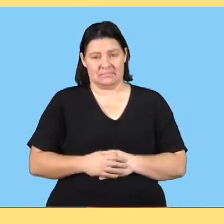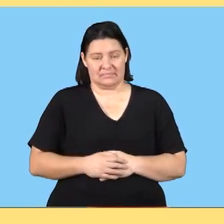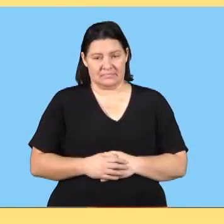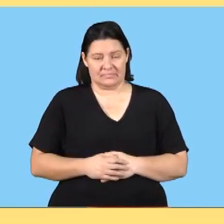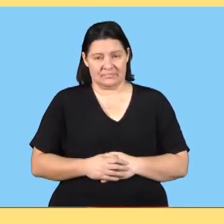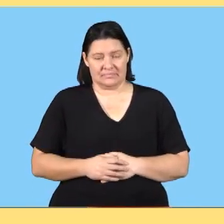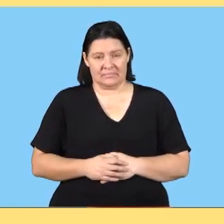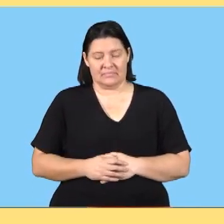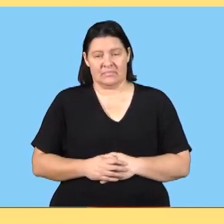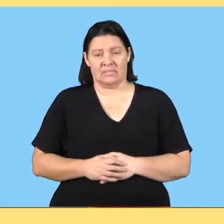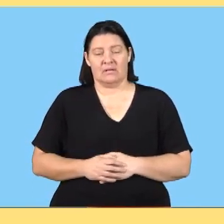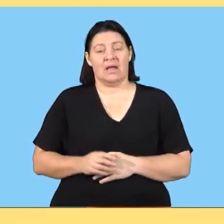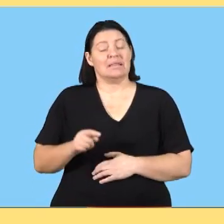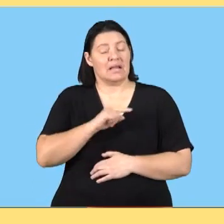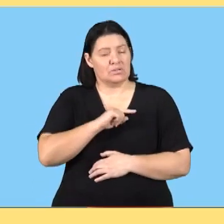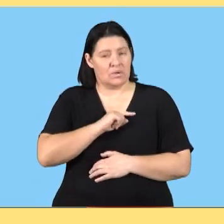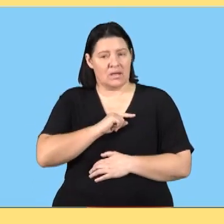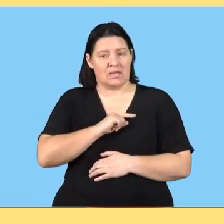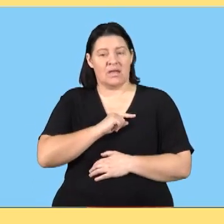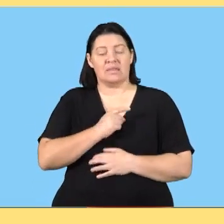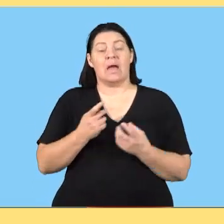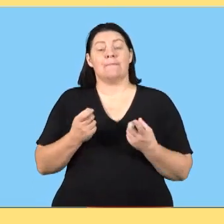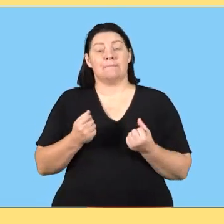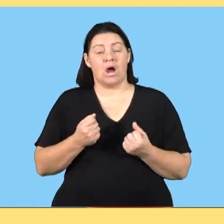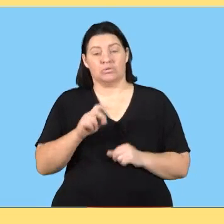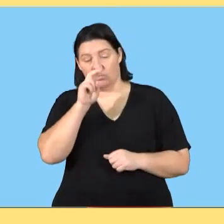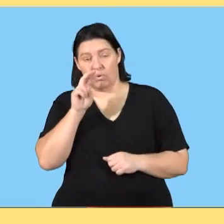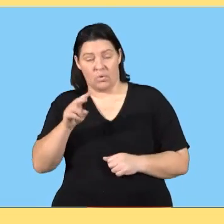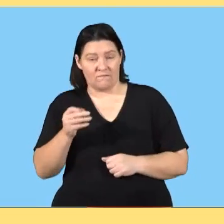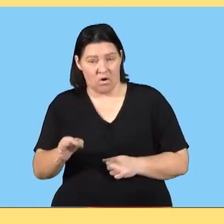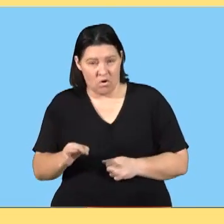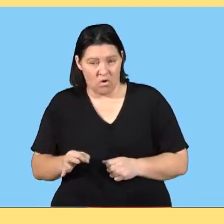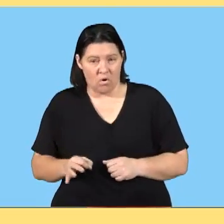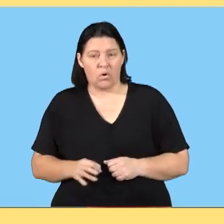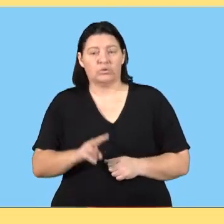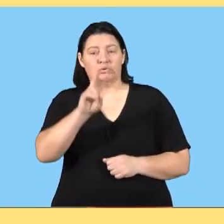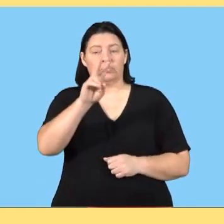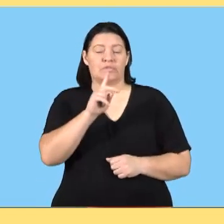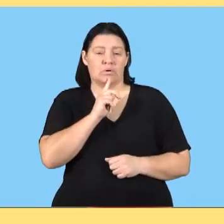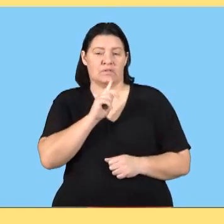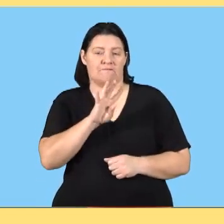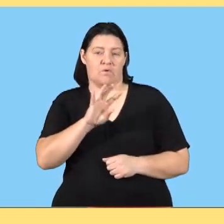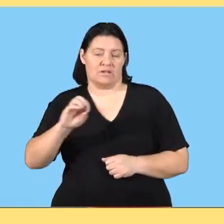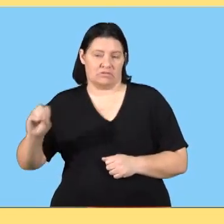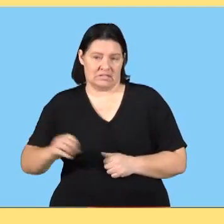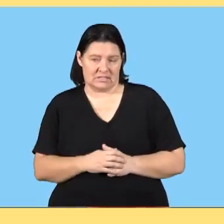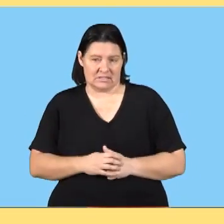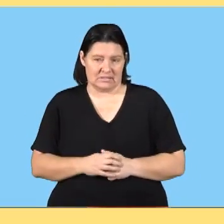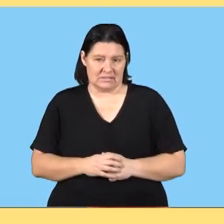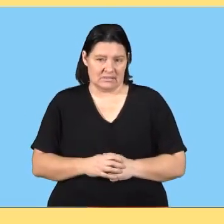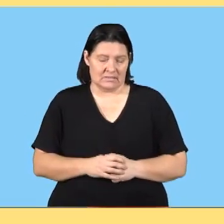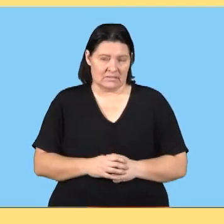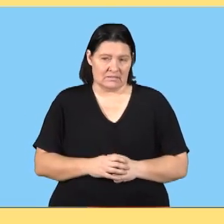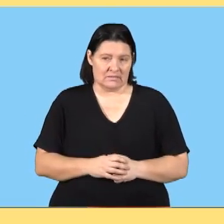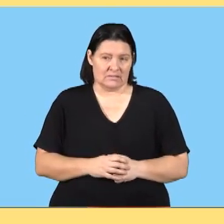600 rands, which is this one. It therefore means the amount that we are looking for is 2,400.